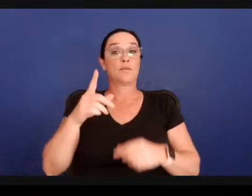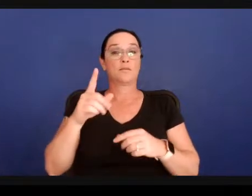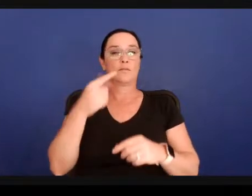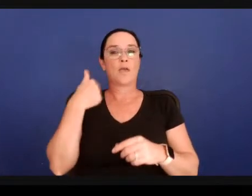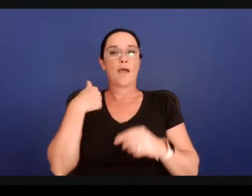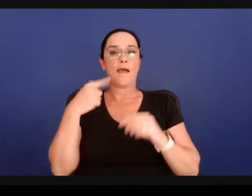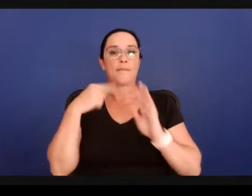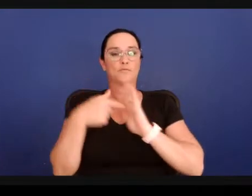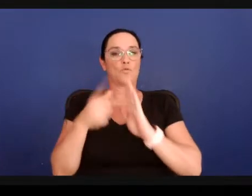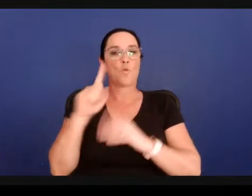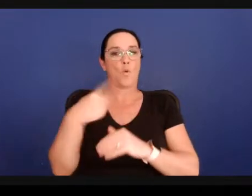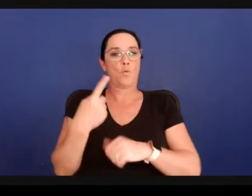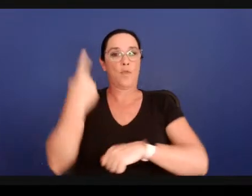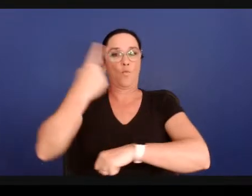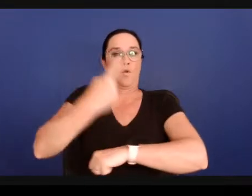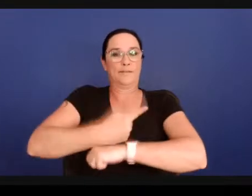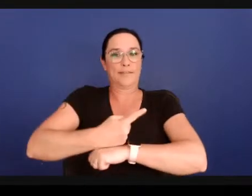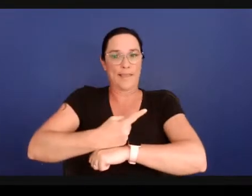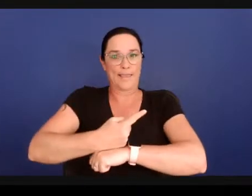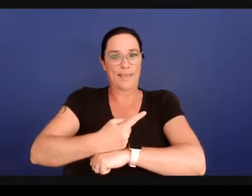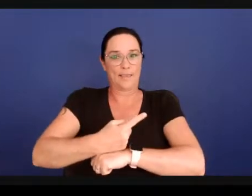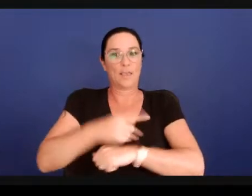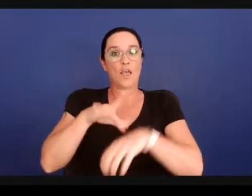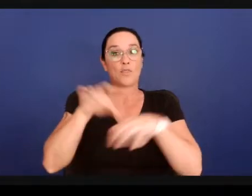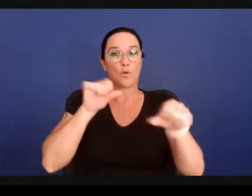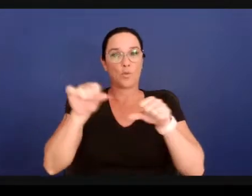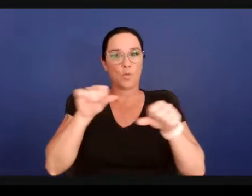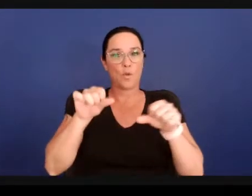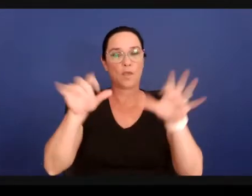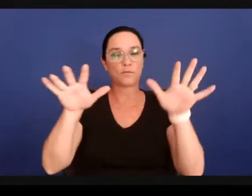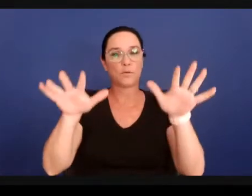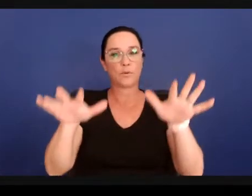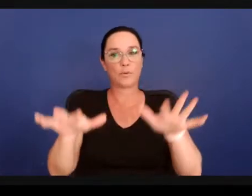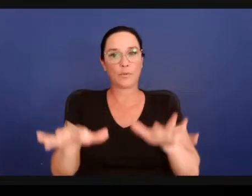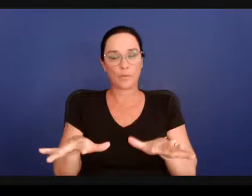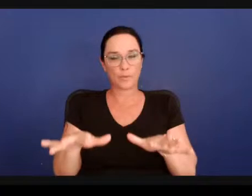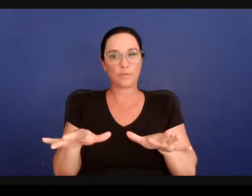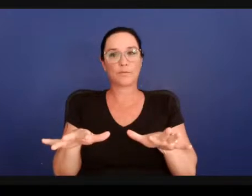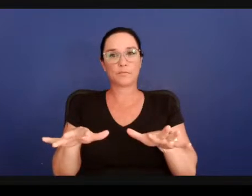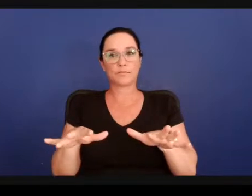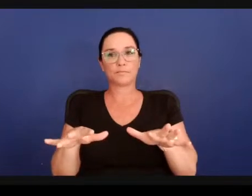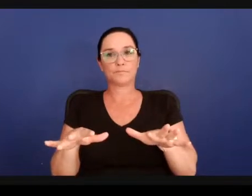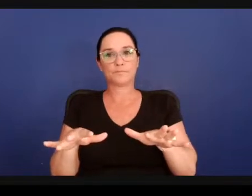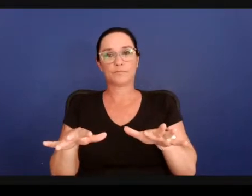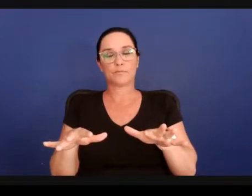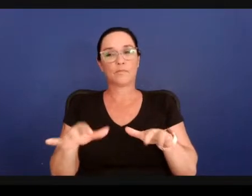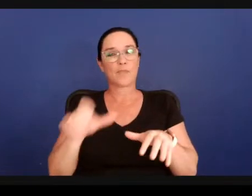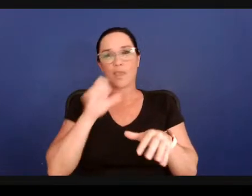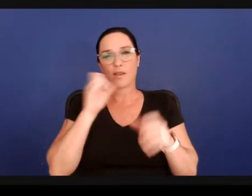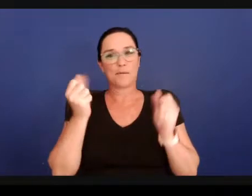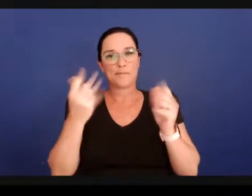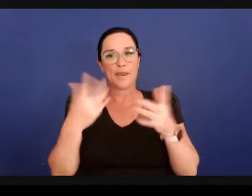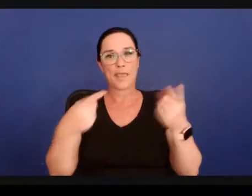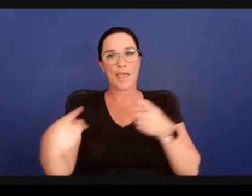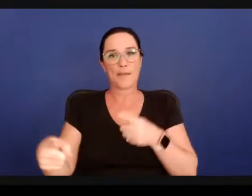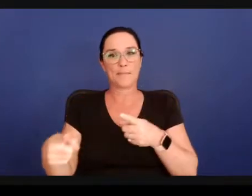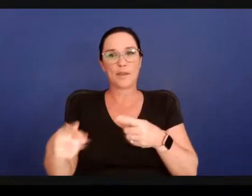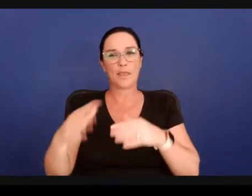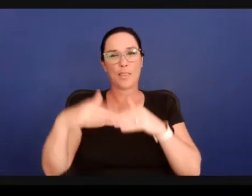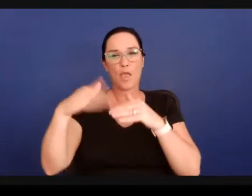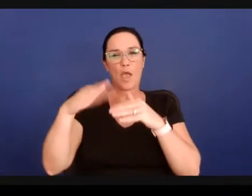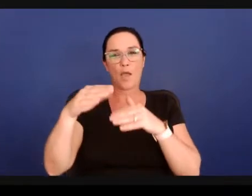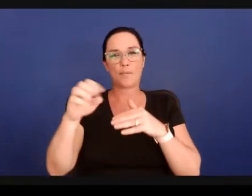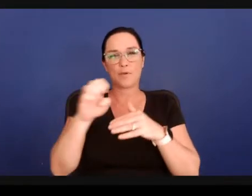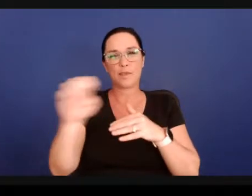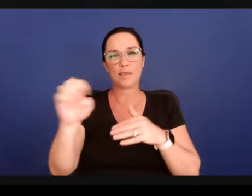just to show that in the last day the earthquakes have slowed down here. They're fairly slow in a short term, Not a whole lot in Upper East Rift. Nothing in this Southwest